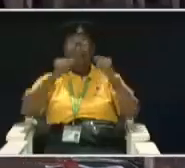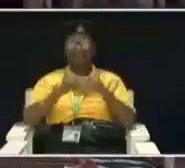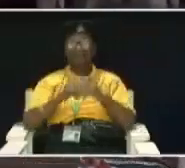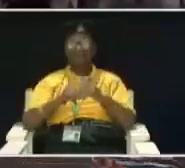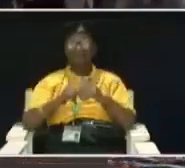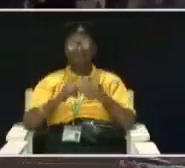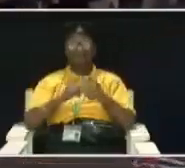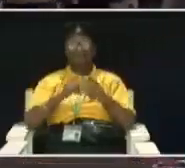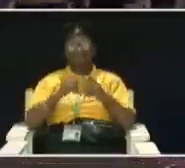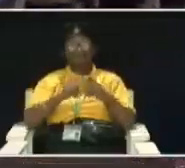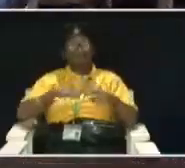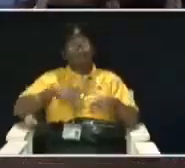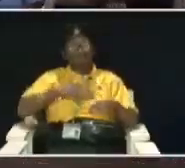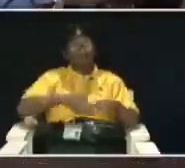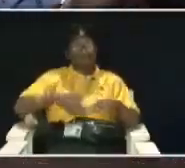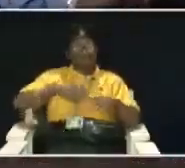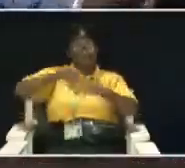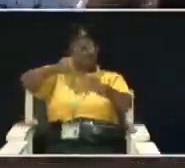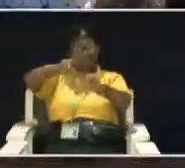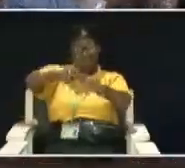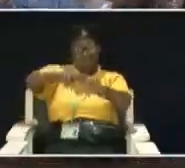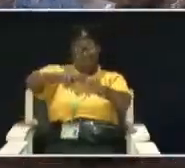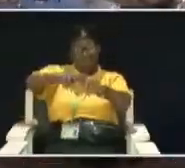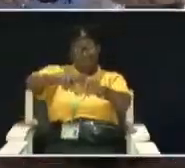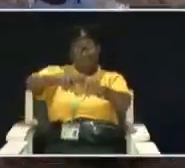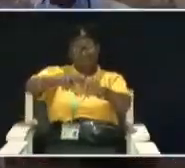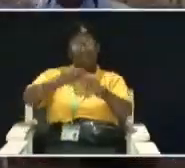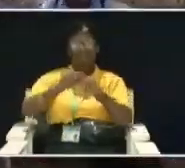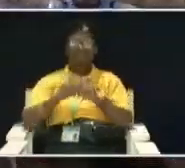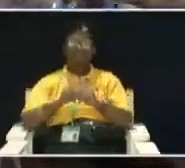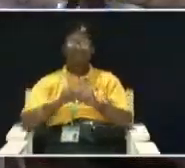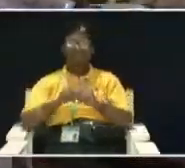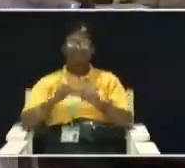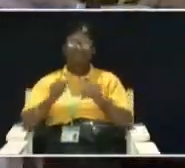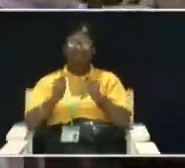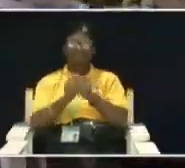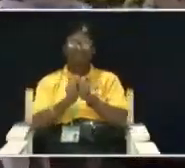And then you may please be seated, with the